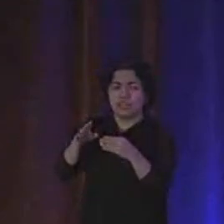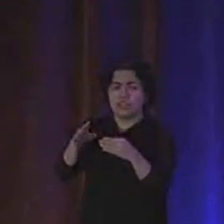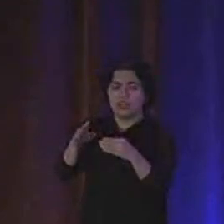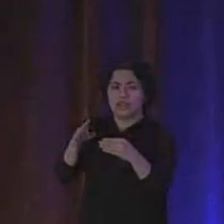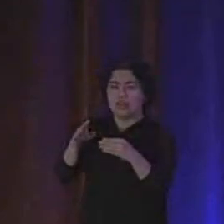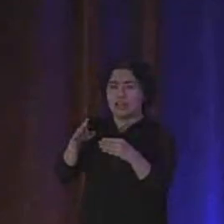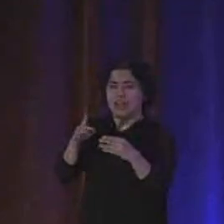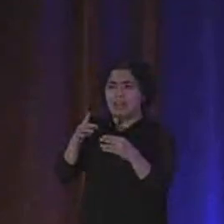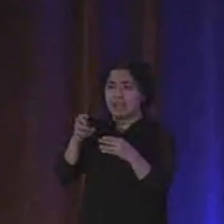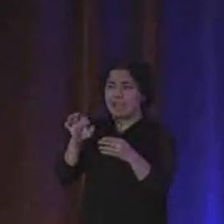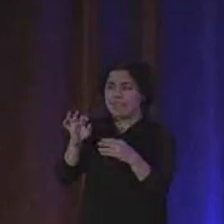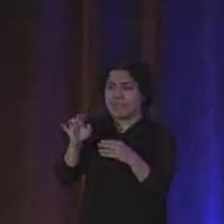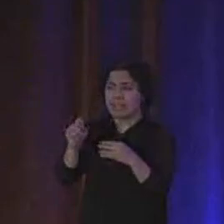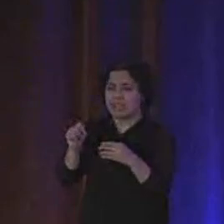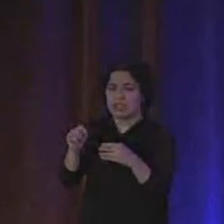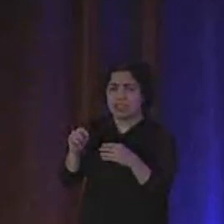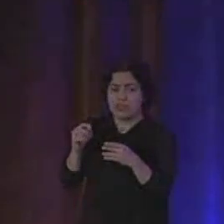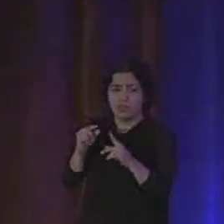Someone will tell me after the talk.